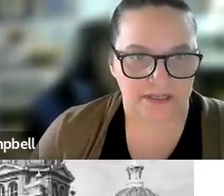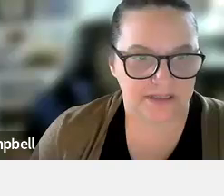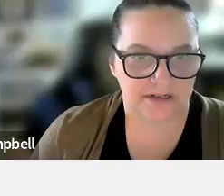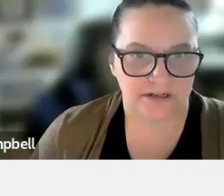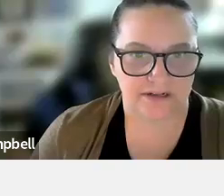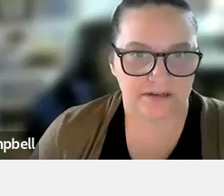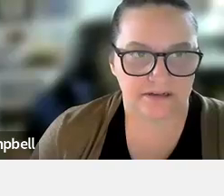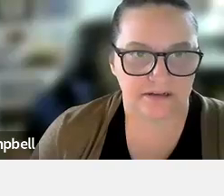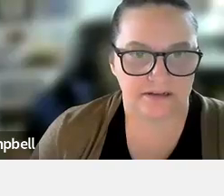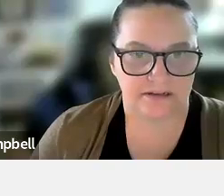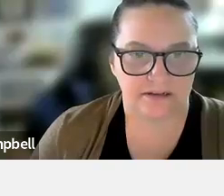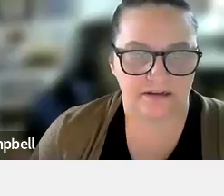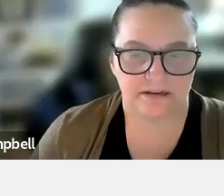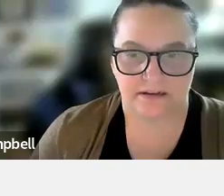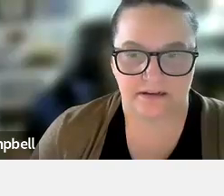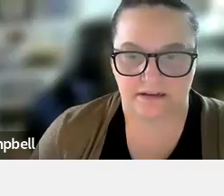wishes, concerns?